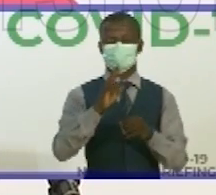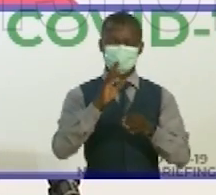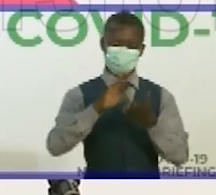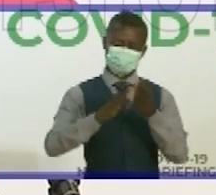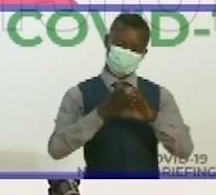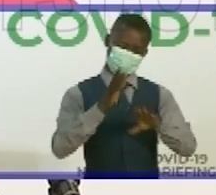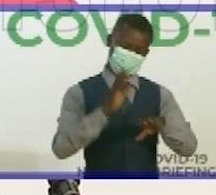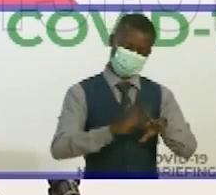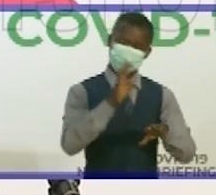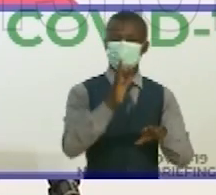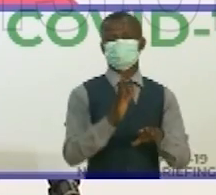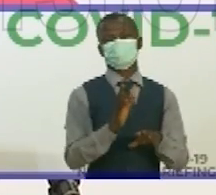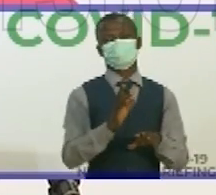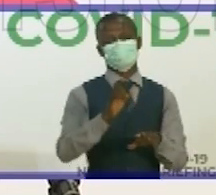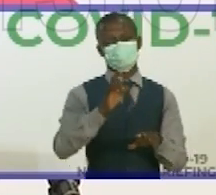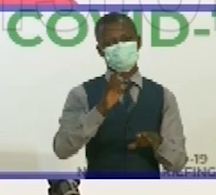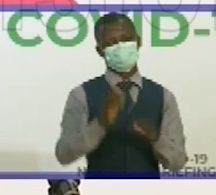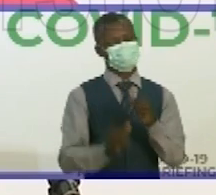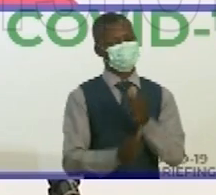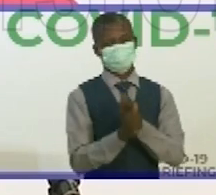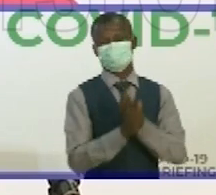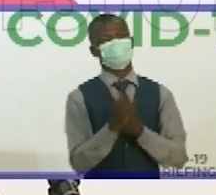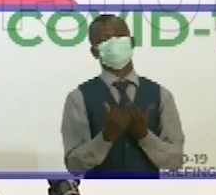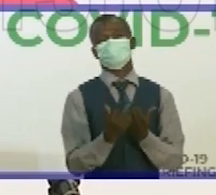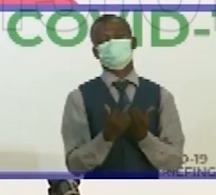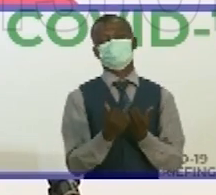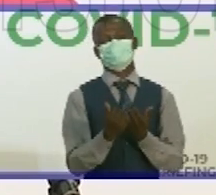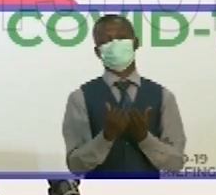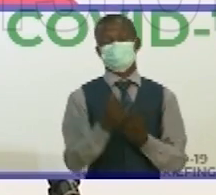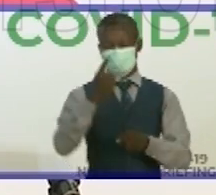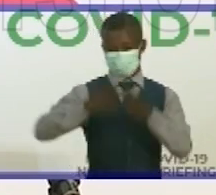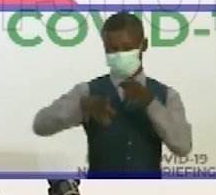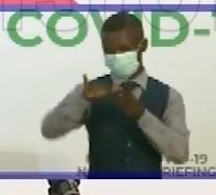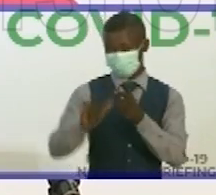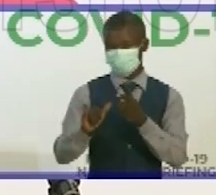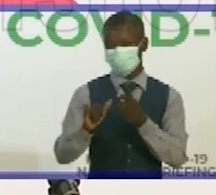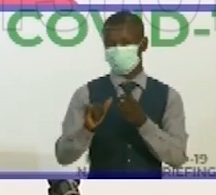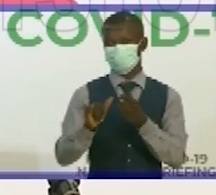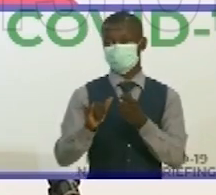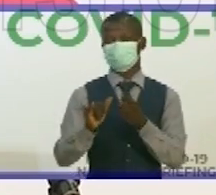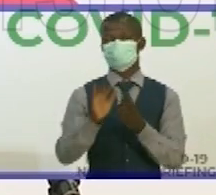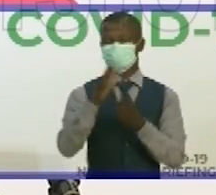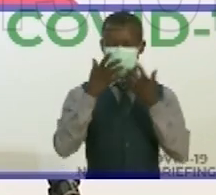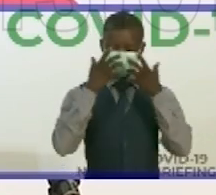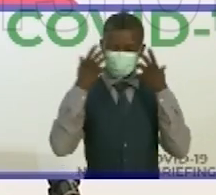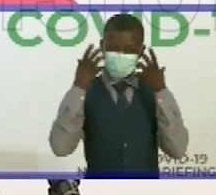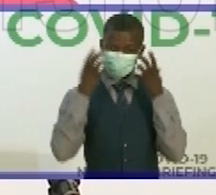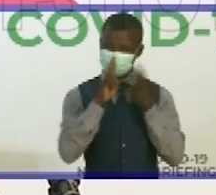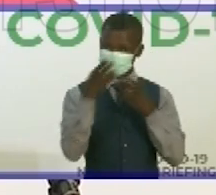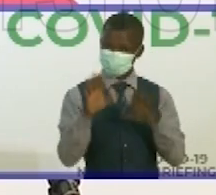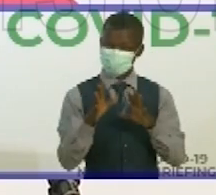contaminated material and could be dangerous. Finally, dispose of your mask